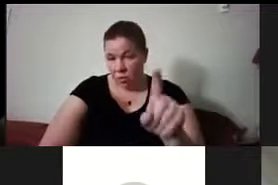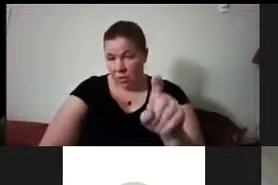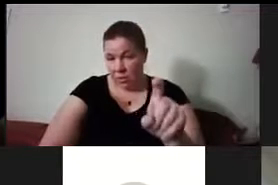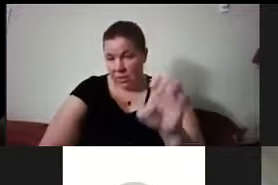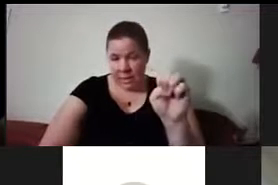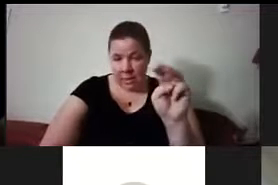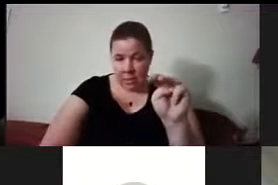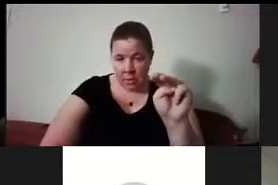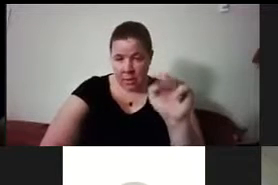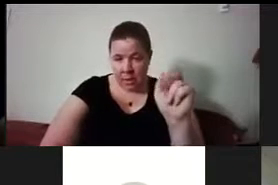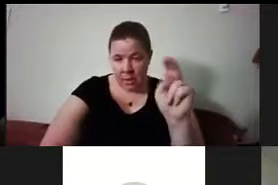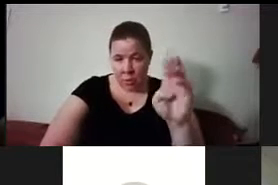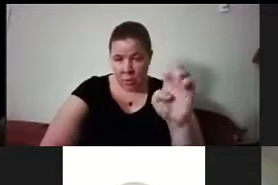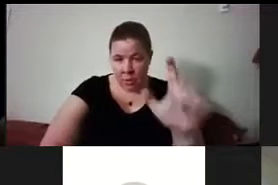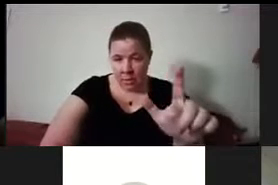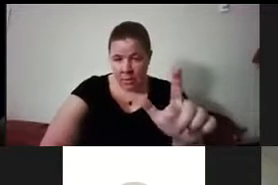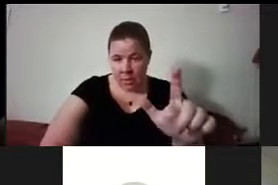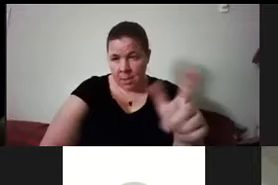Emmanuel?